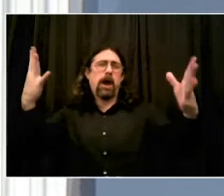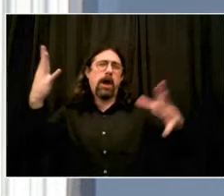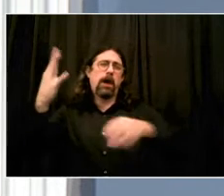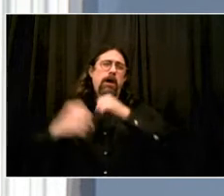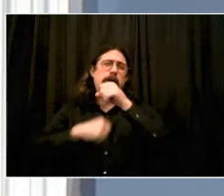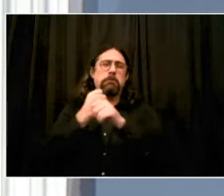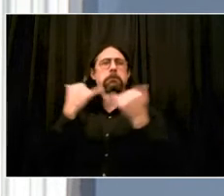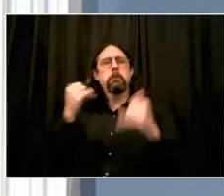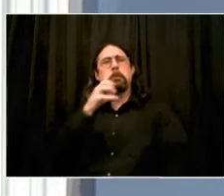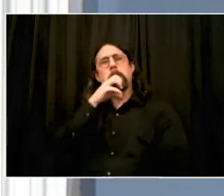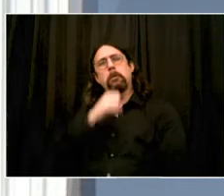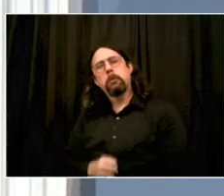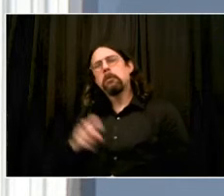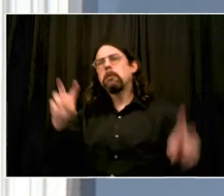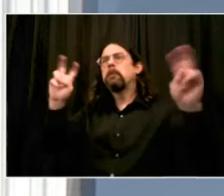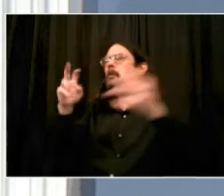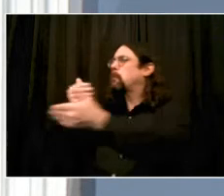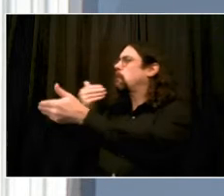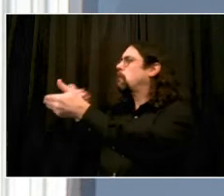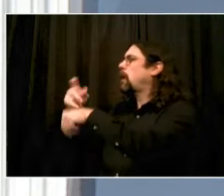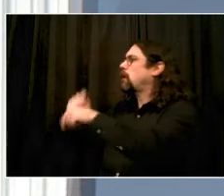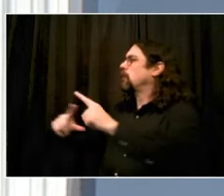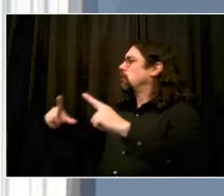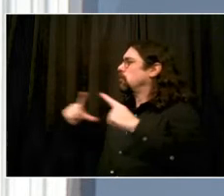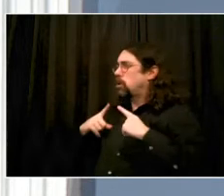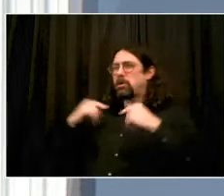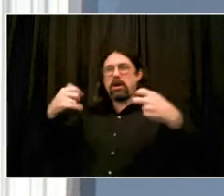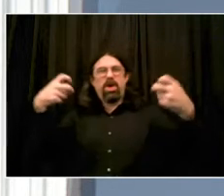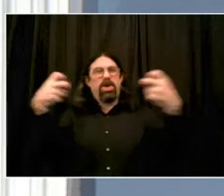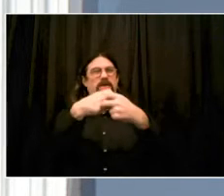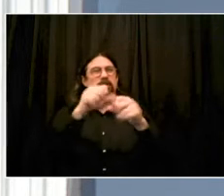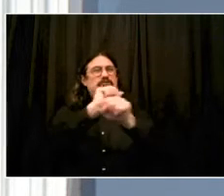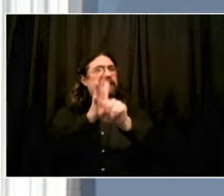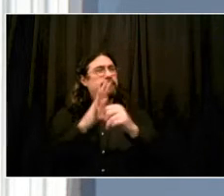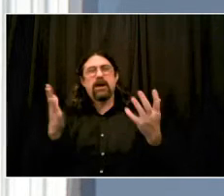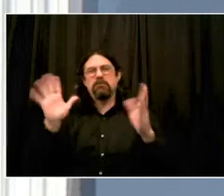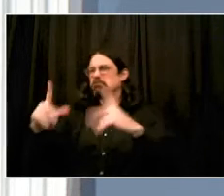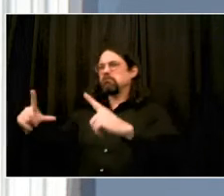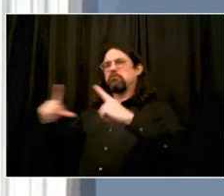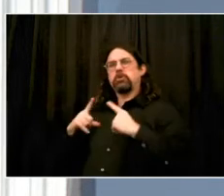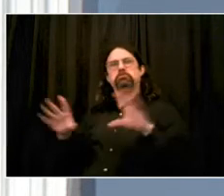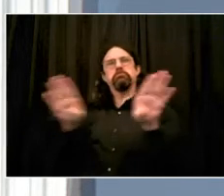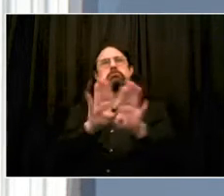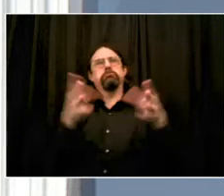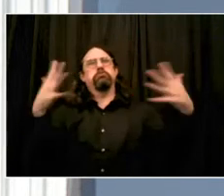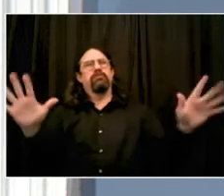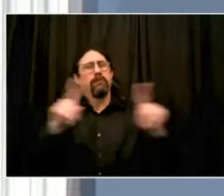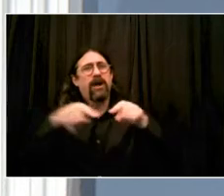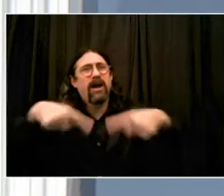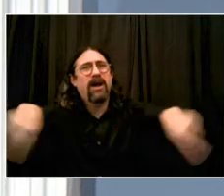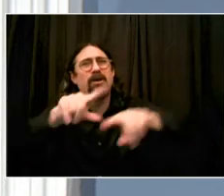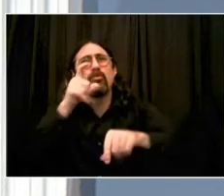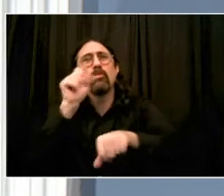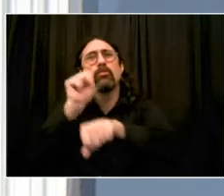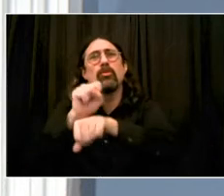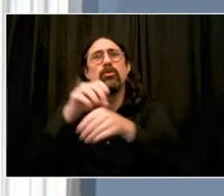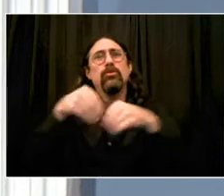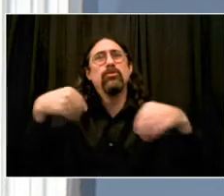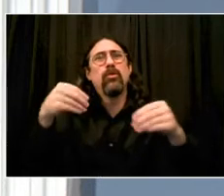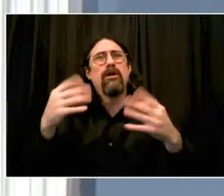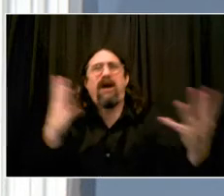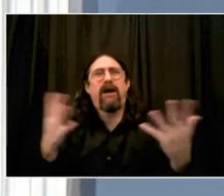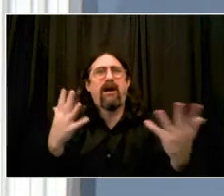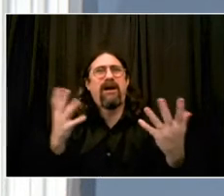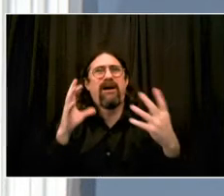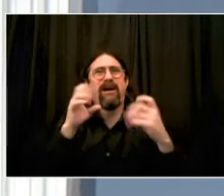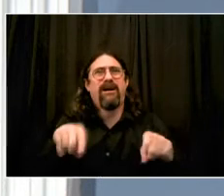find a buyer. There's a real chance that these businesses will simply disappear, and even more people will lose jobs.